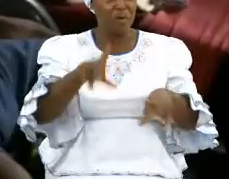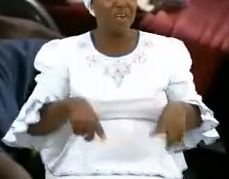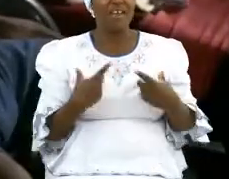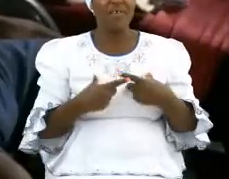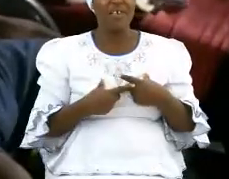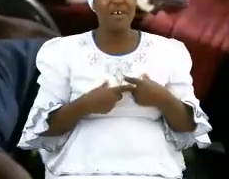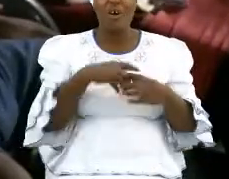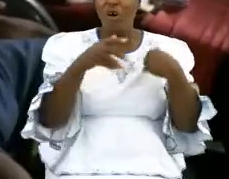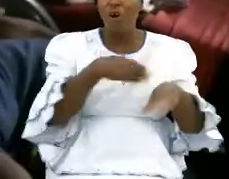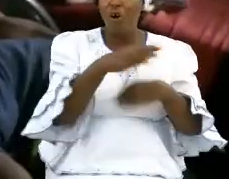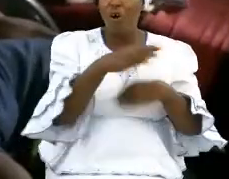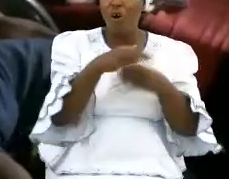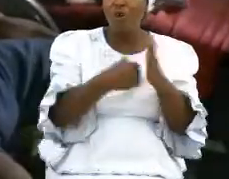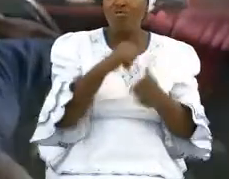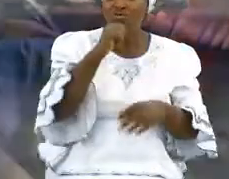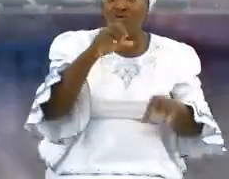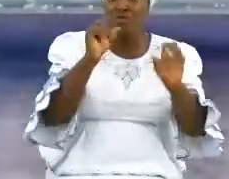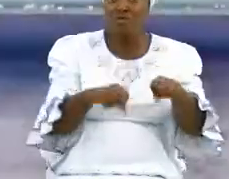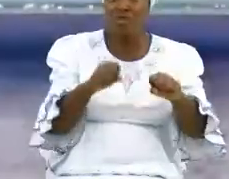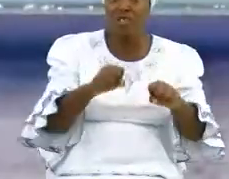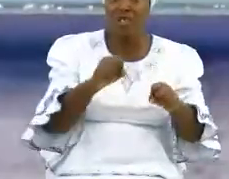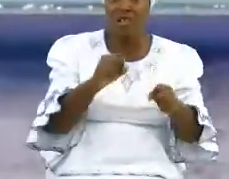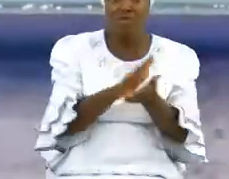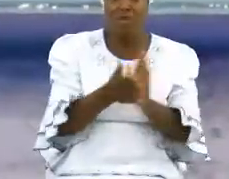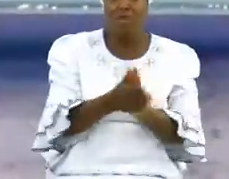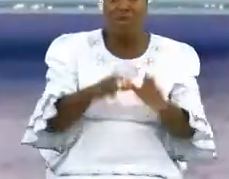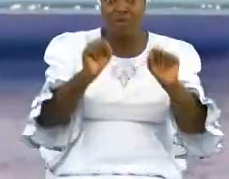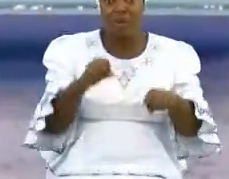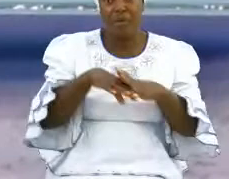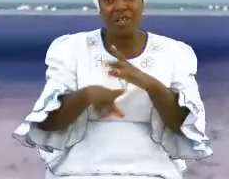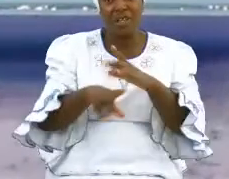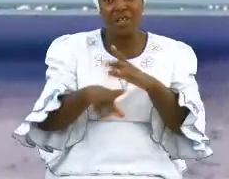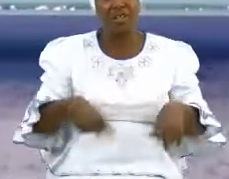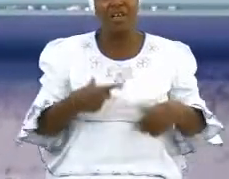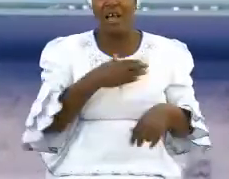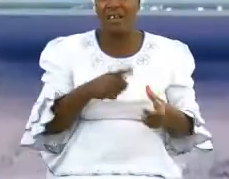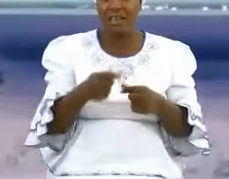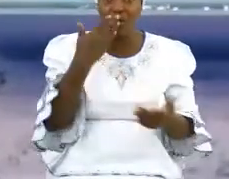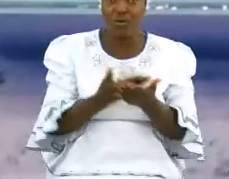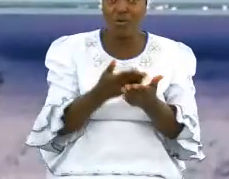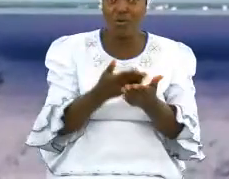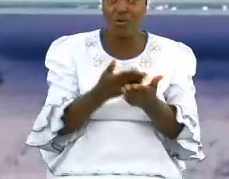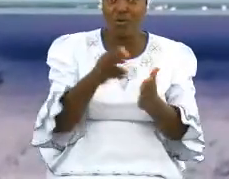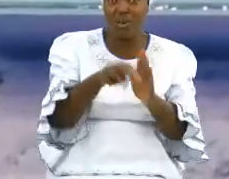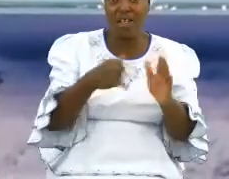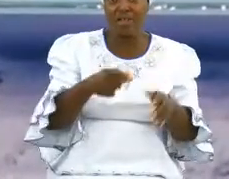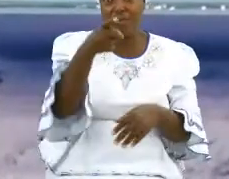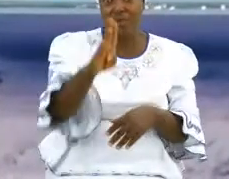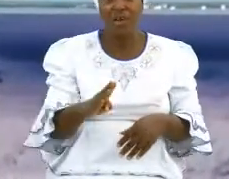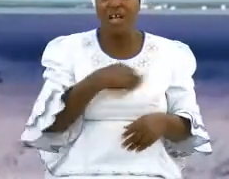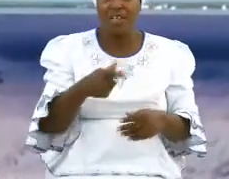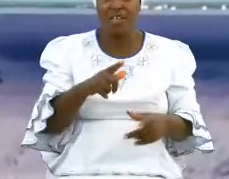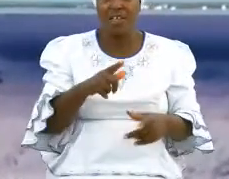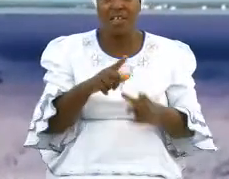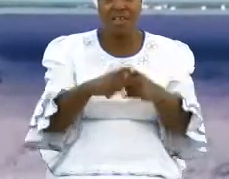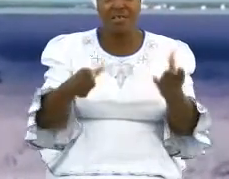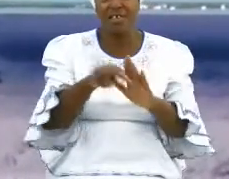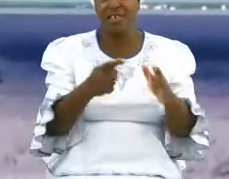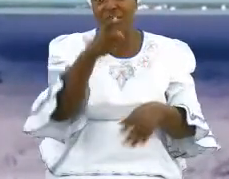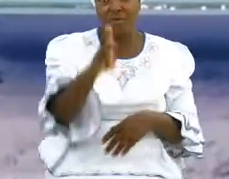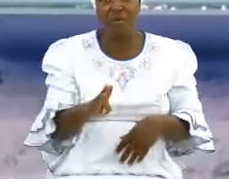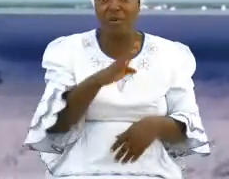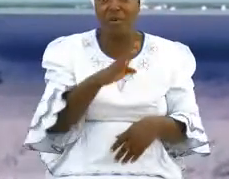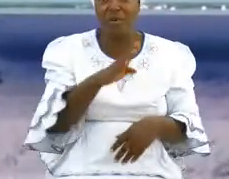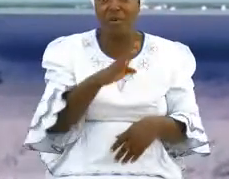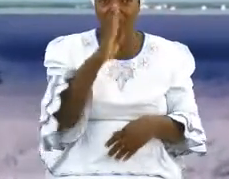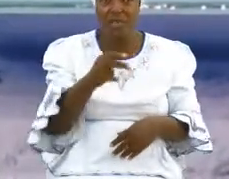Impossibilities becoming possible in your life. And the goodness of God and the greatness of God be manifested in